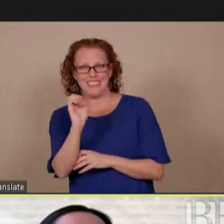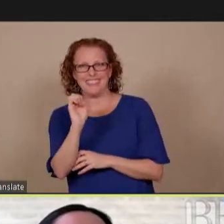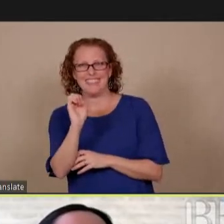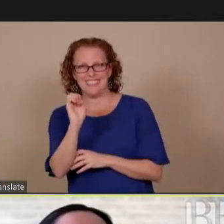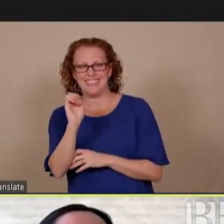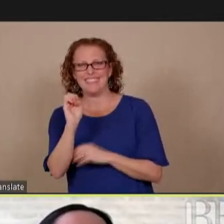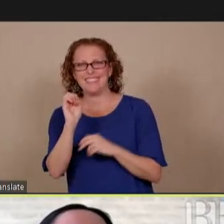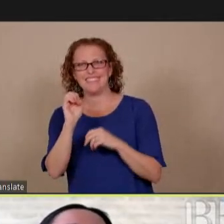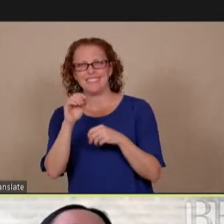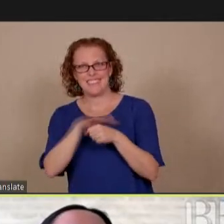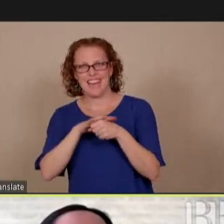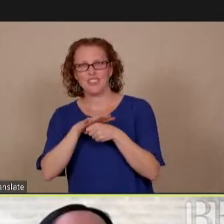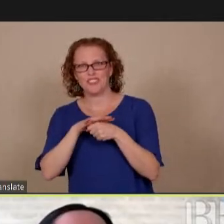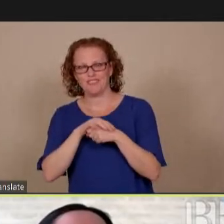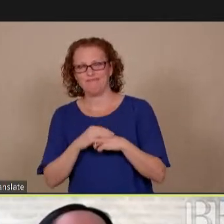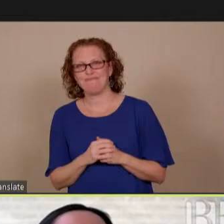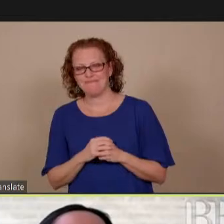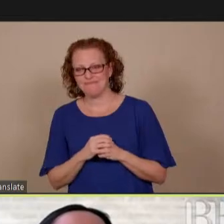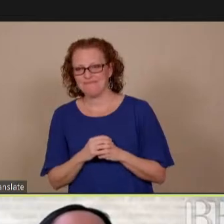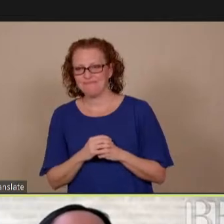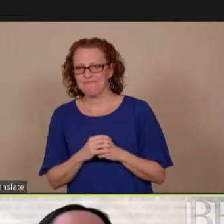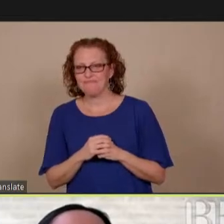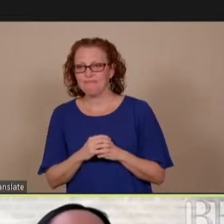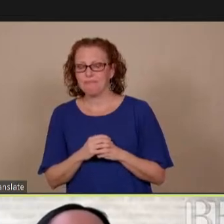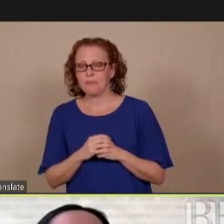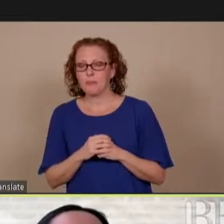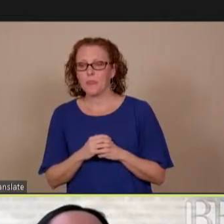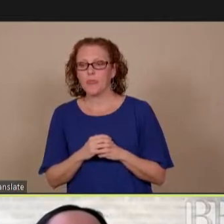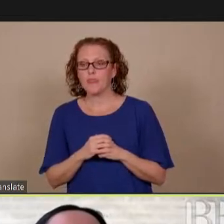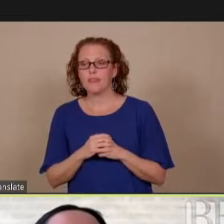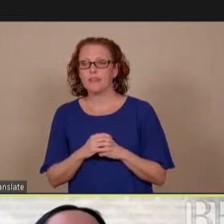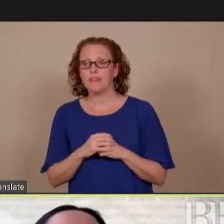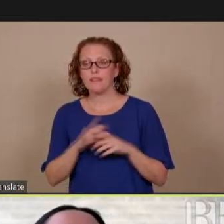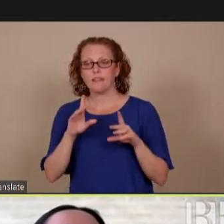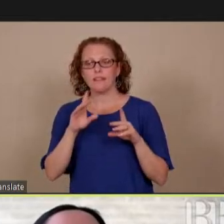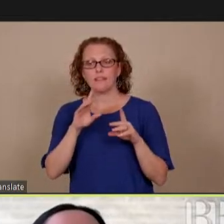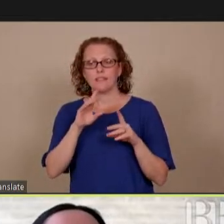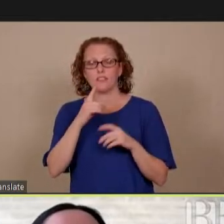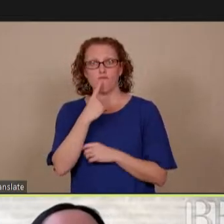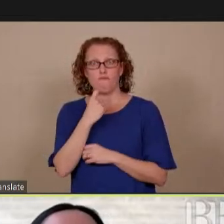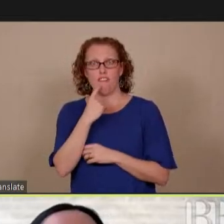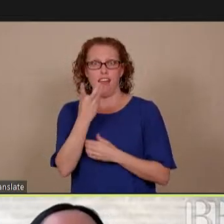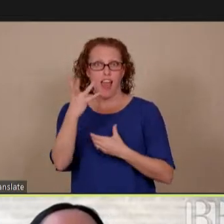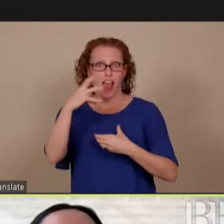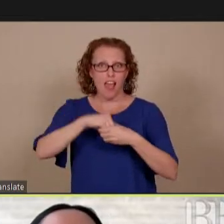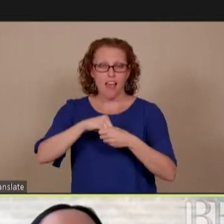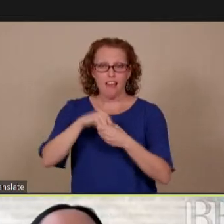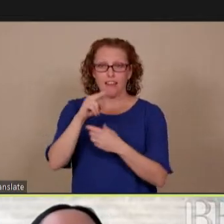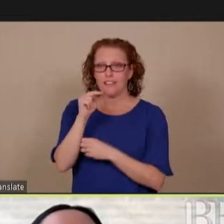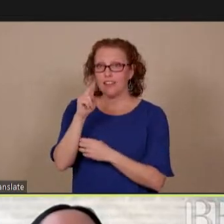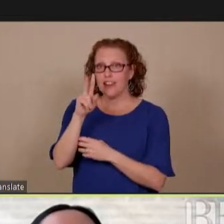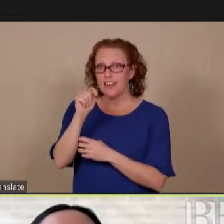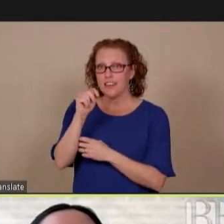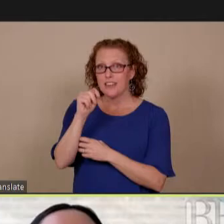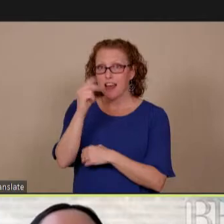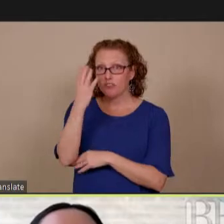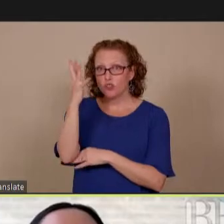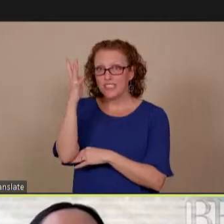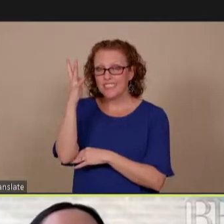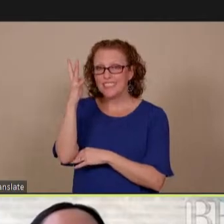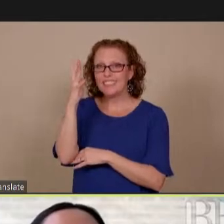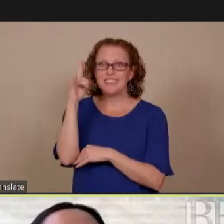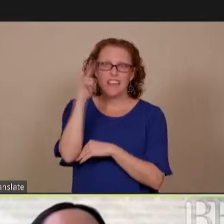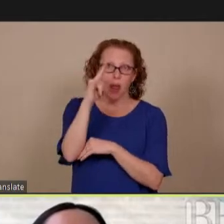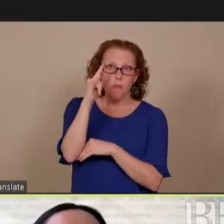substation. So District 1 includes the Nut Tree Airport, Nut Tree Plaza, the outlets, and the